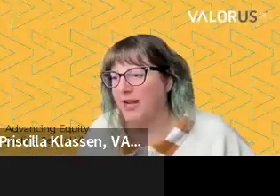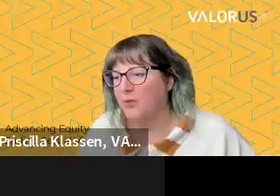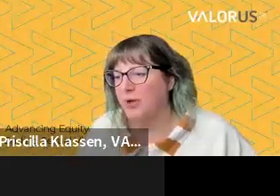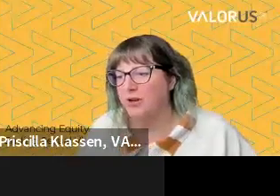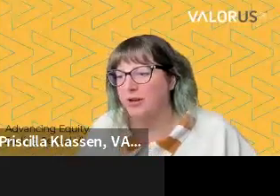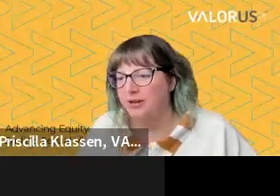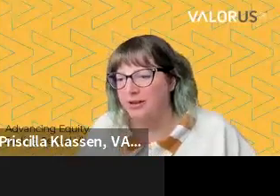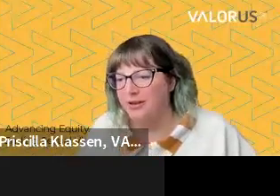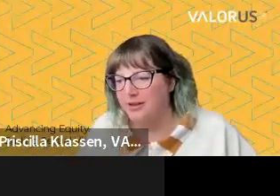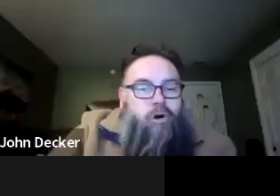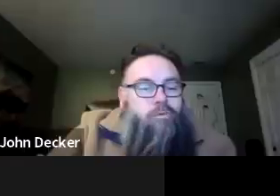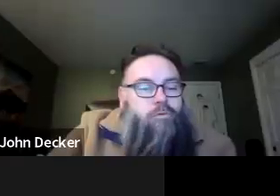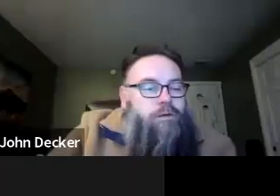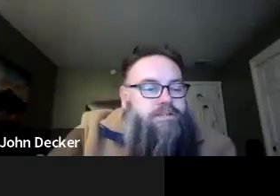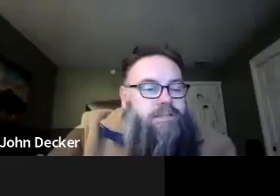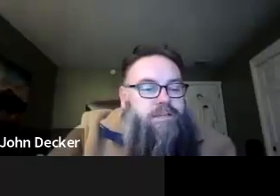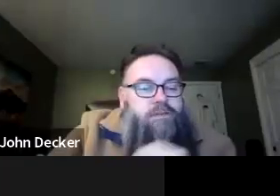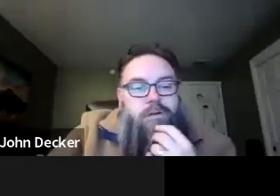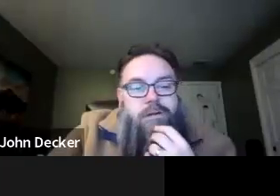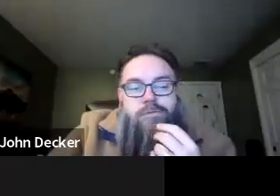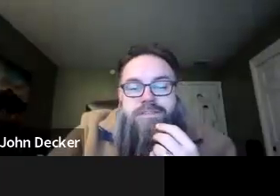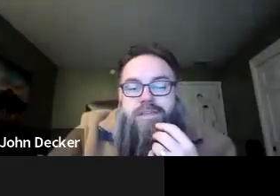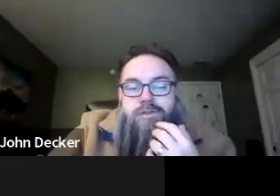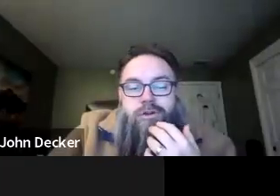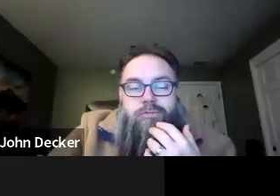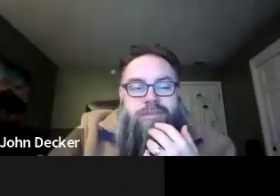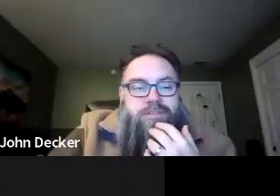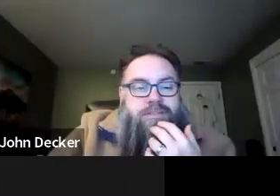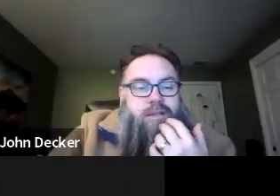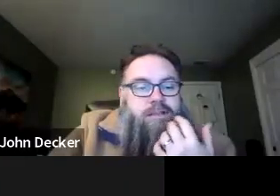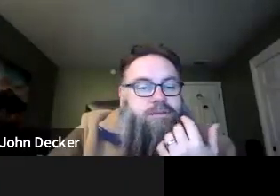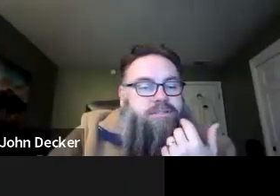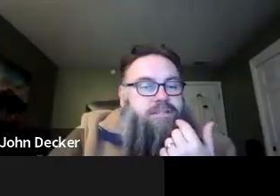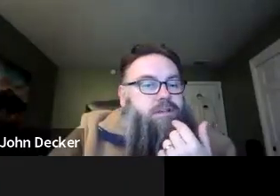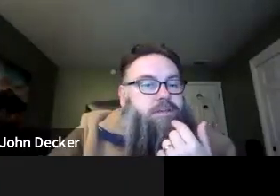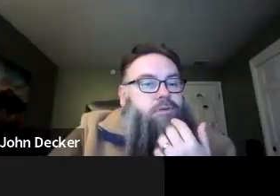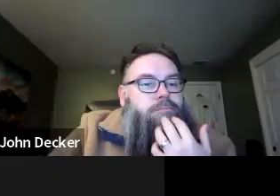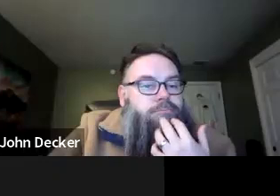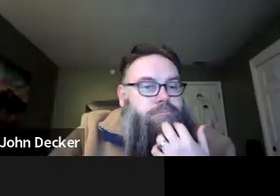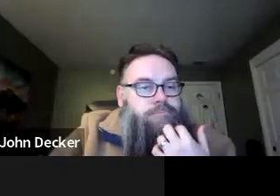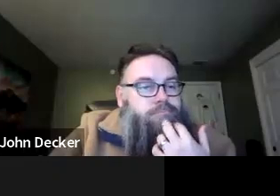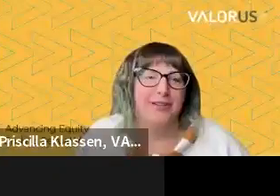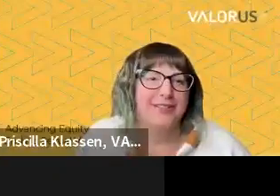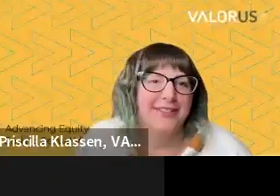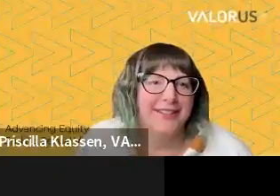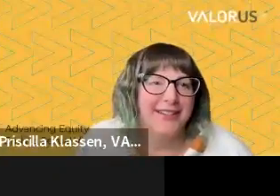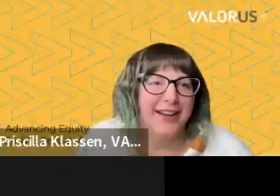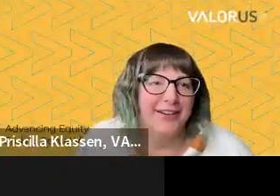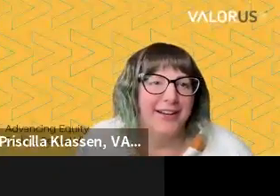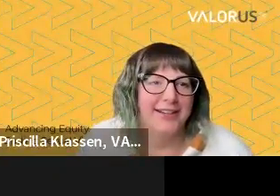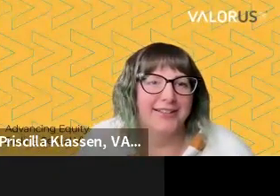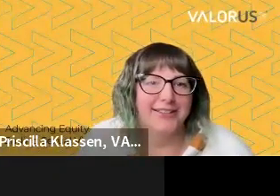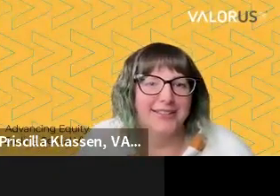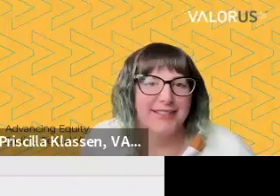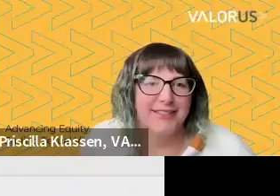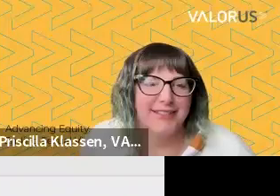any weird All we are seeing gap stuff? we're seeing your note pages and not the presentation anymore. Of course.